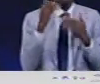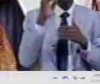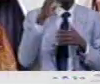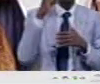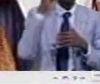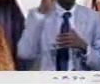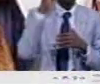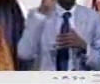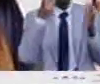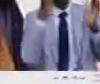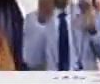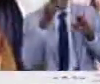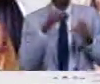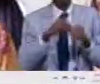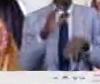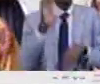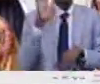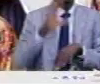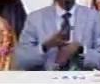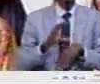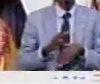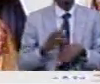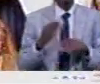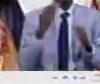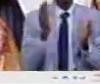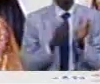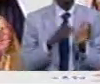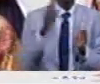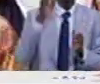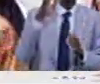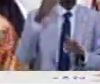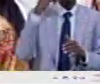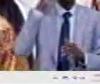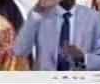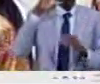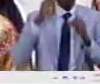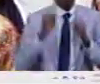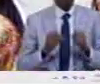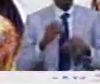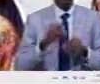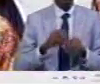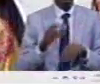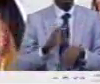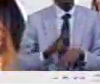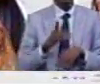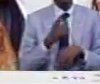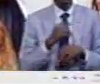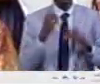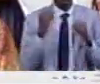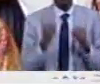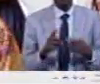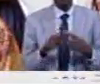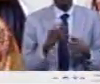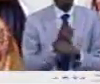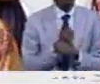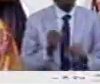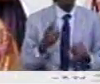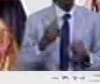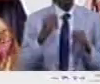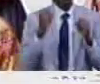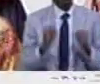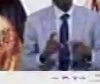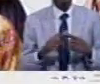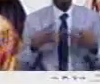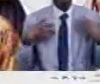save, the power to heal, the power to deliver, the power to grow the church. Let's give